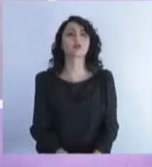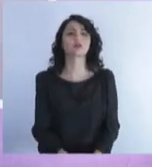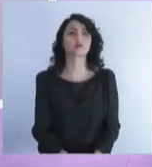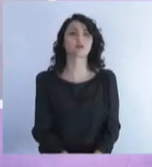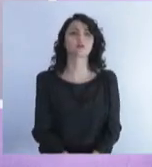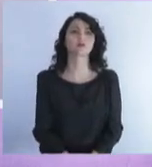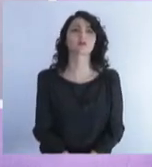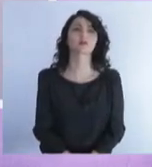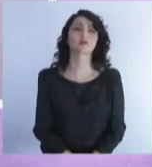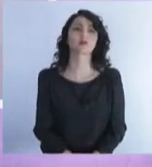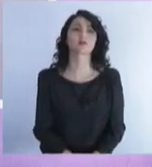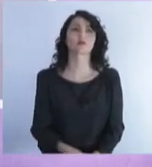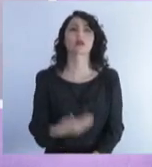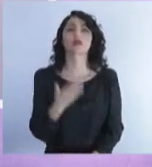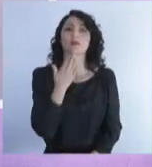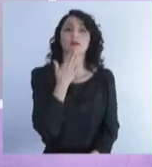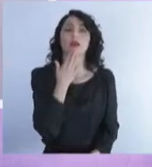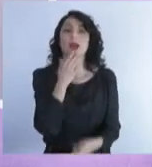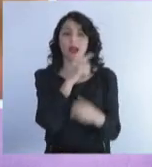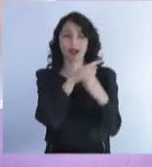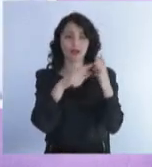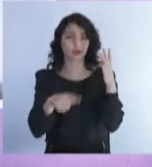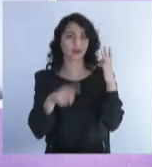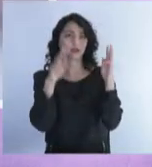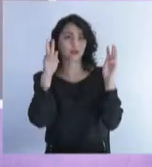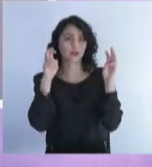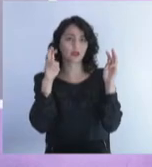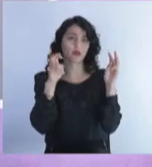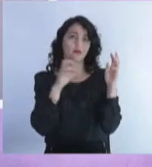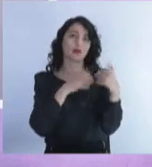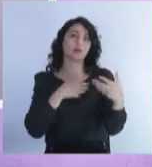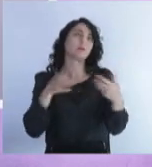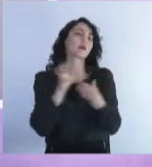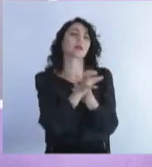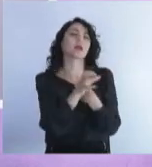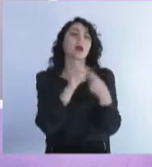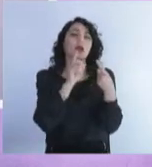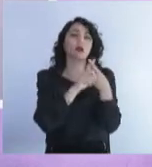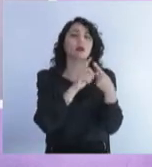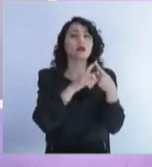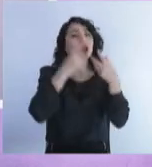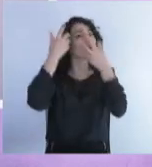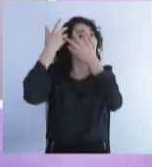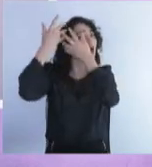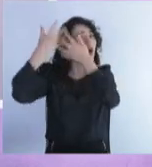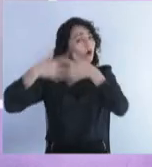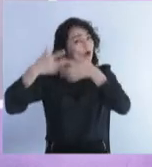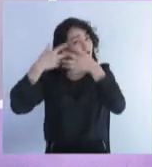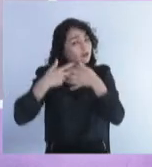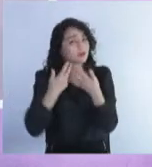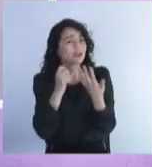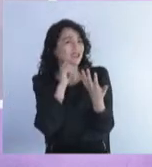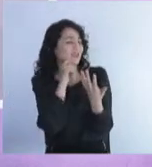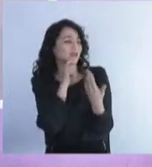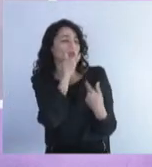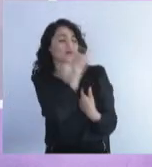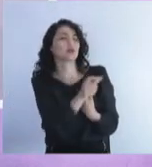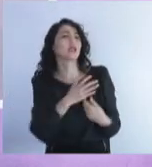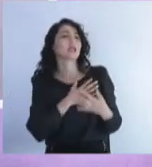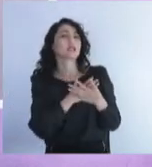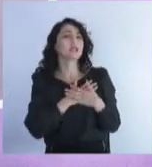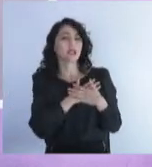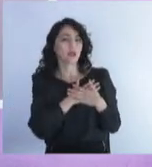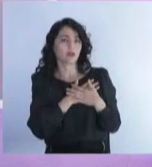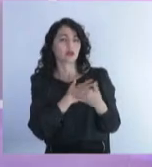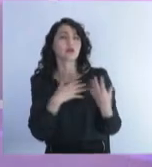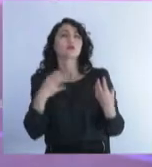It's important to understand, too, that there are three kinds of empathy. There's cognitive empathy, I know how you think. There's emotional empathy,